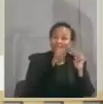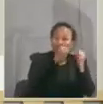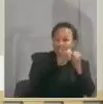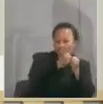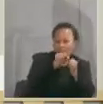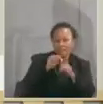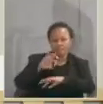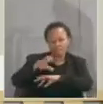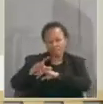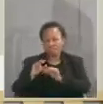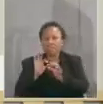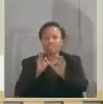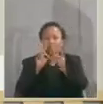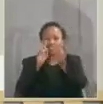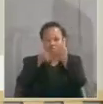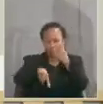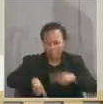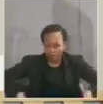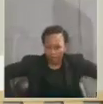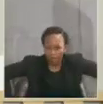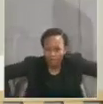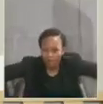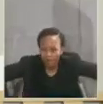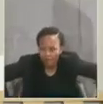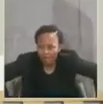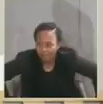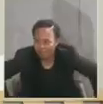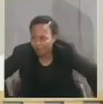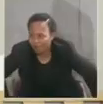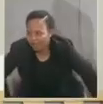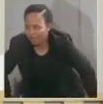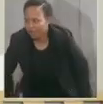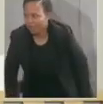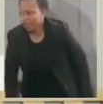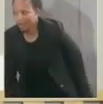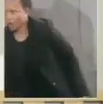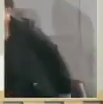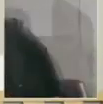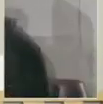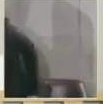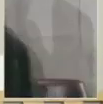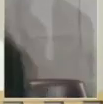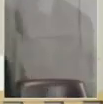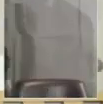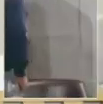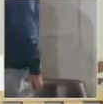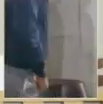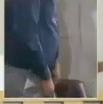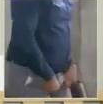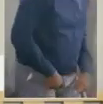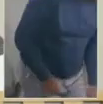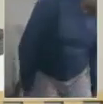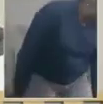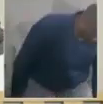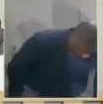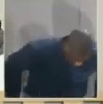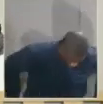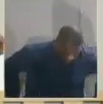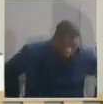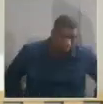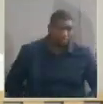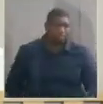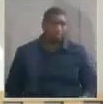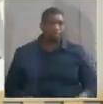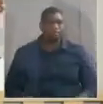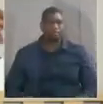as provincial governments in terms of dealing with these issues.